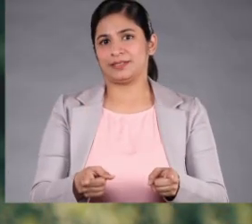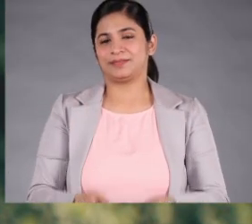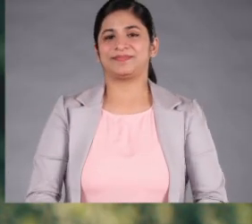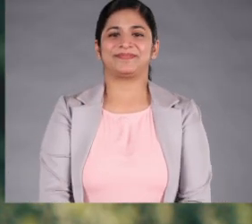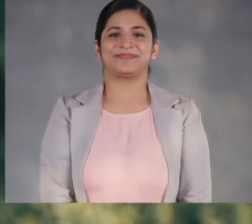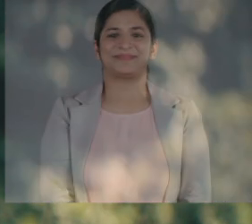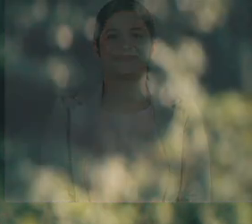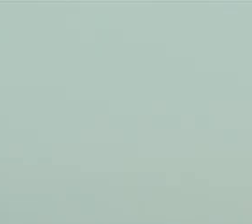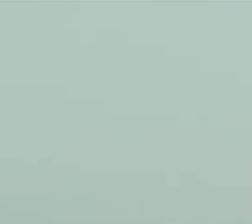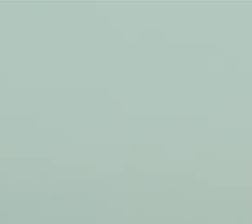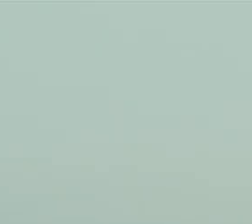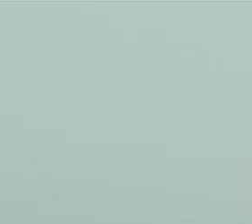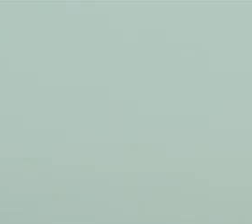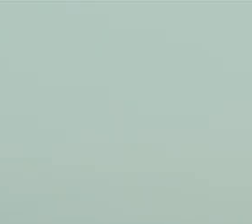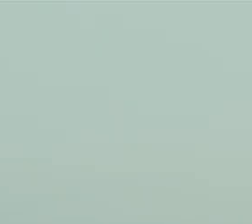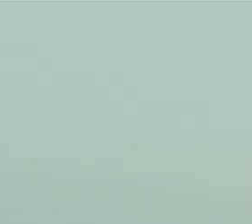vest only at the exit.